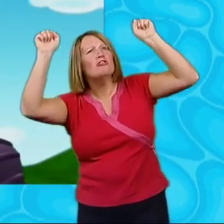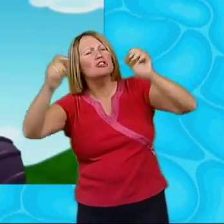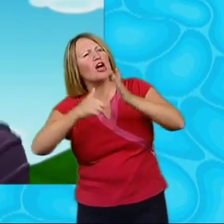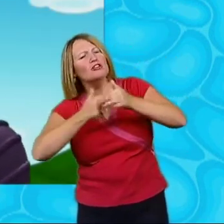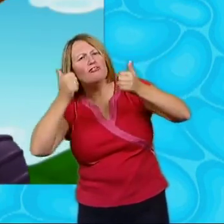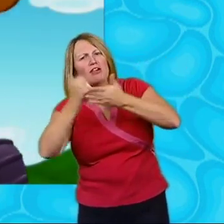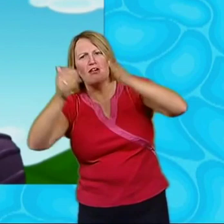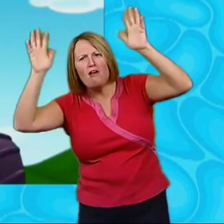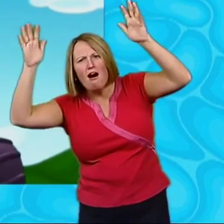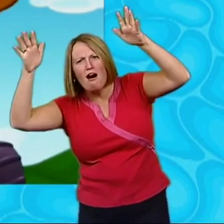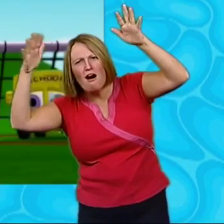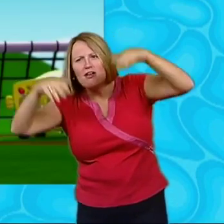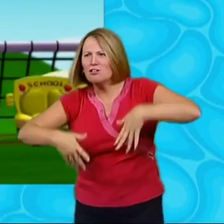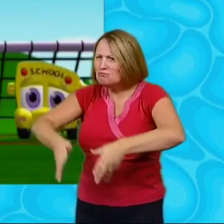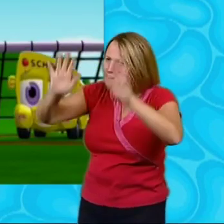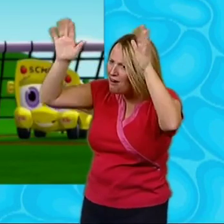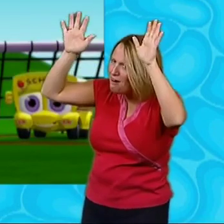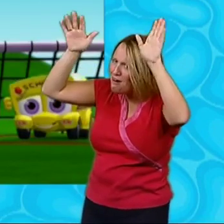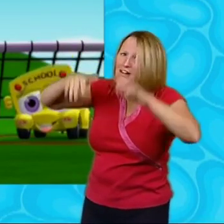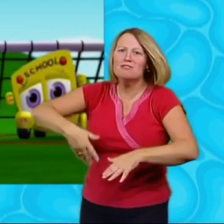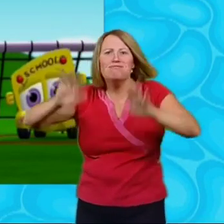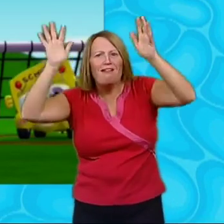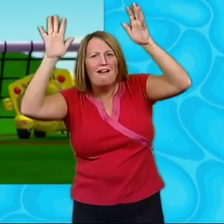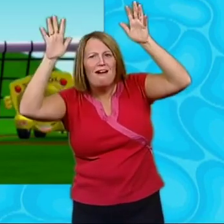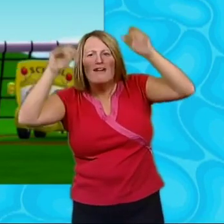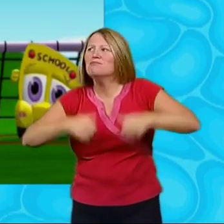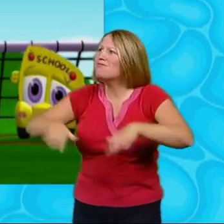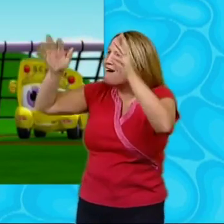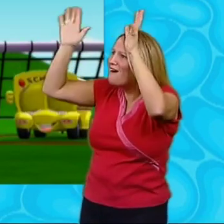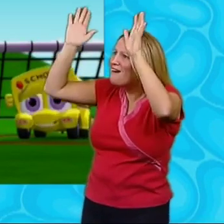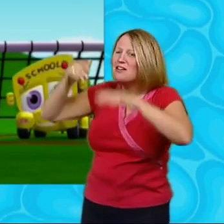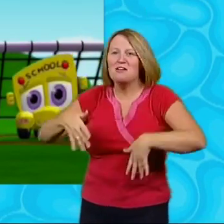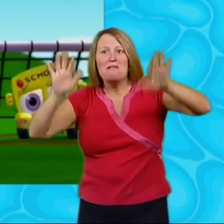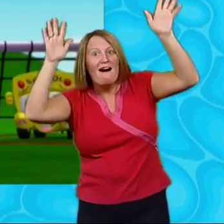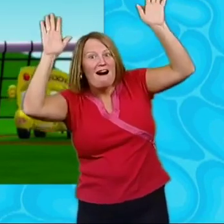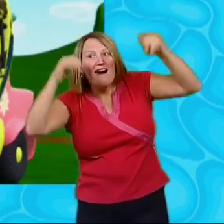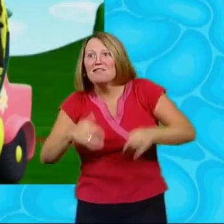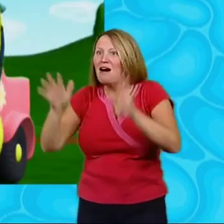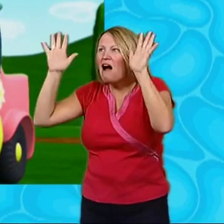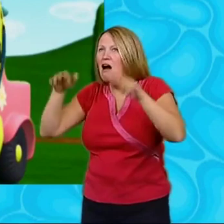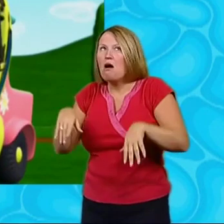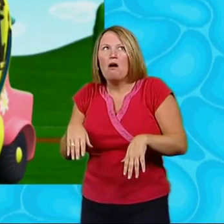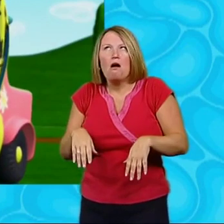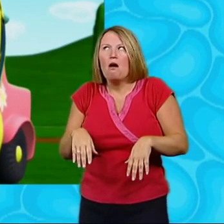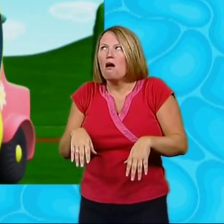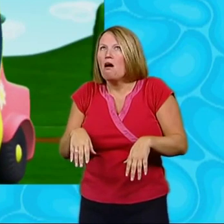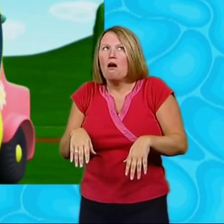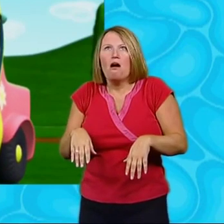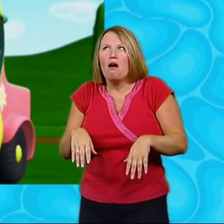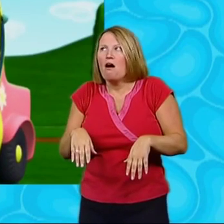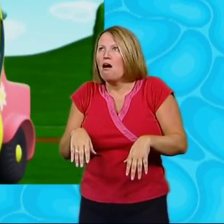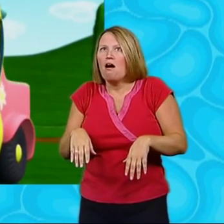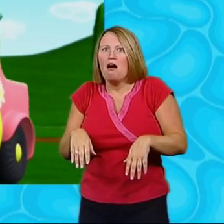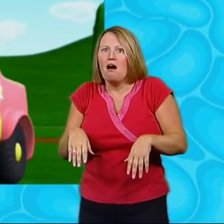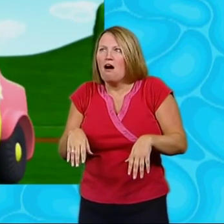play! Hooray for Messy Jessie! Messy Jessie! Messy Jessie! Messy Jessie! Messy